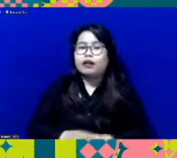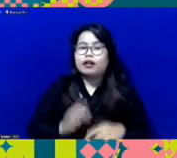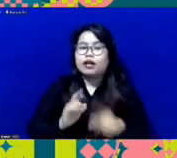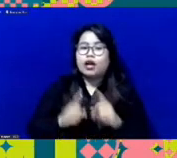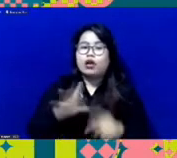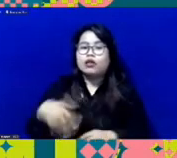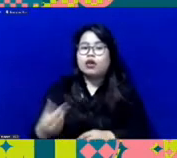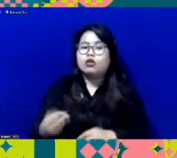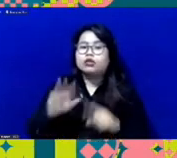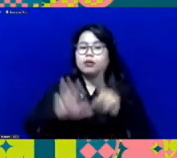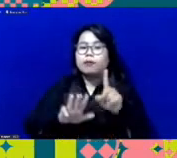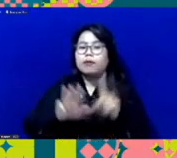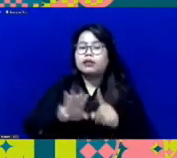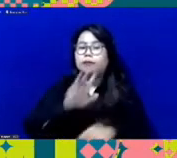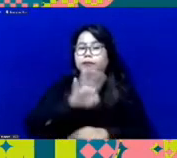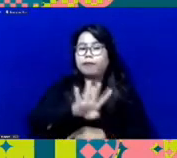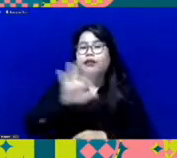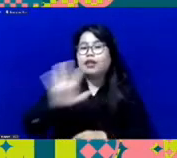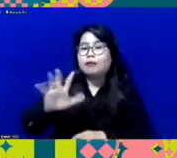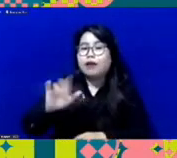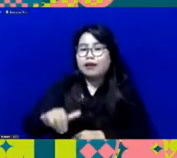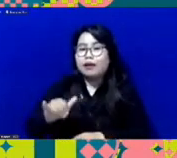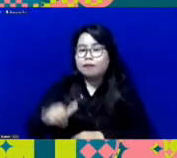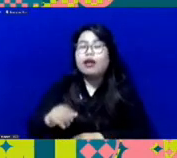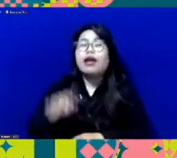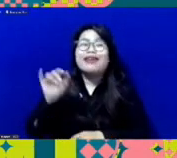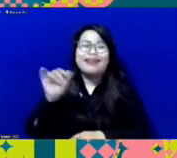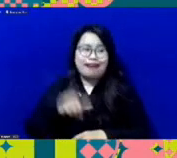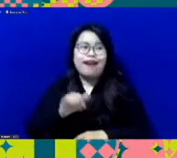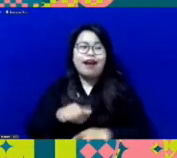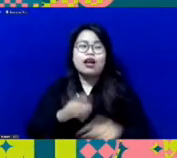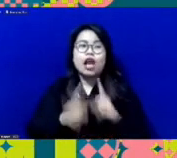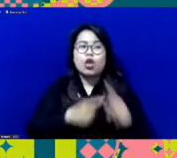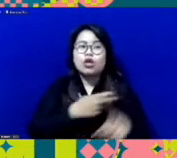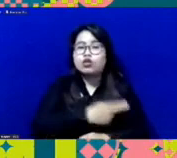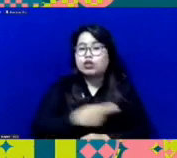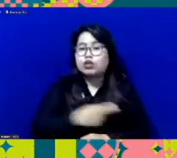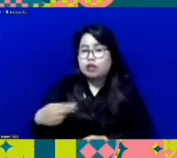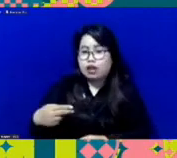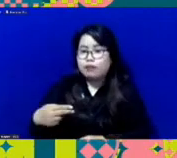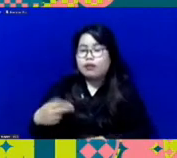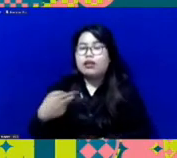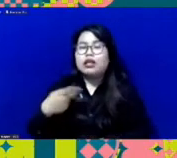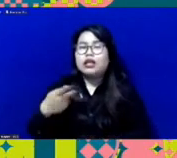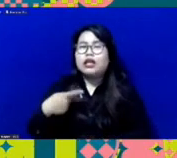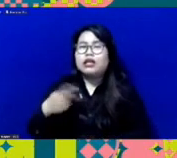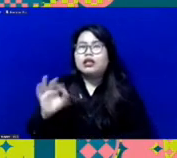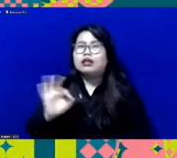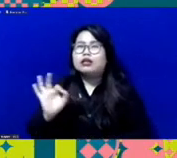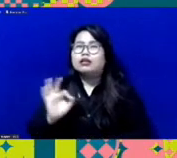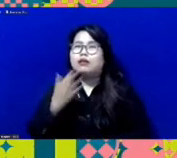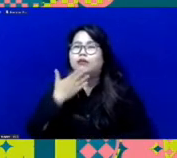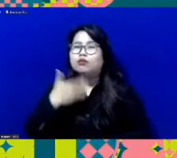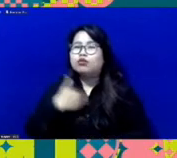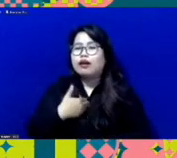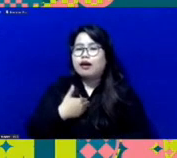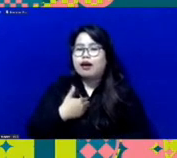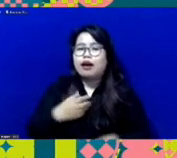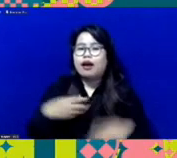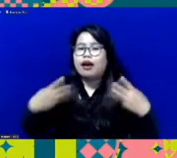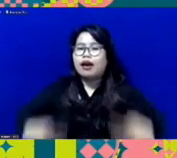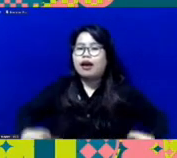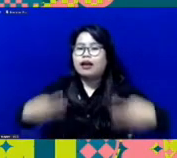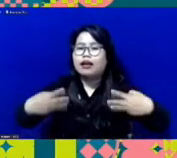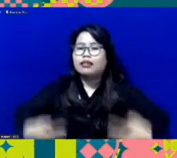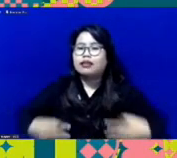in Indonesia, we don't have actually ethics in our classes. We don't have ethics in the classes, which is not just unique to Indonesia.